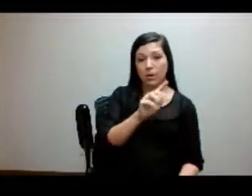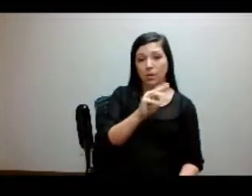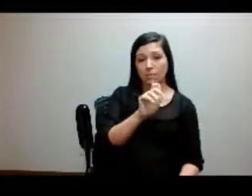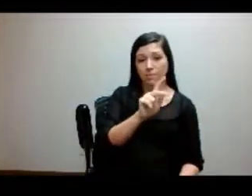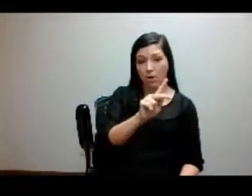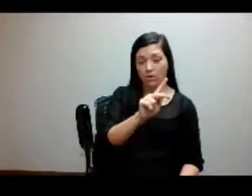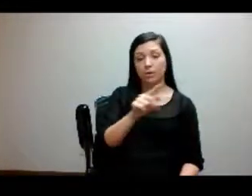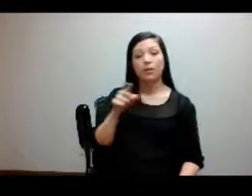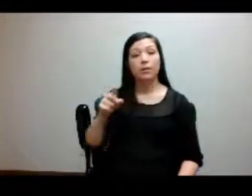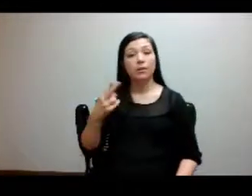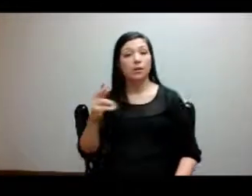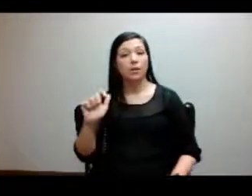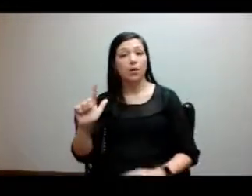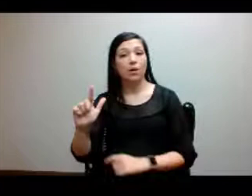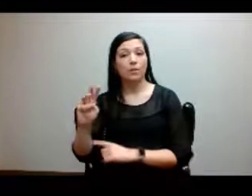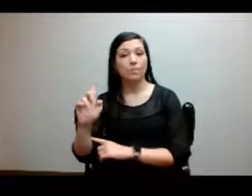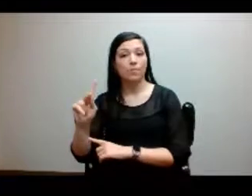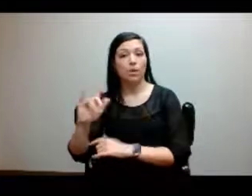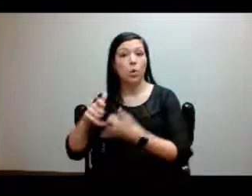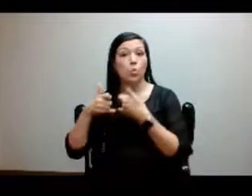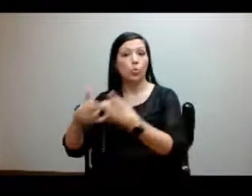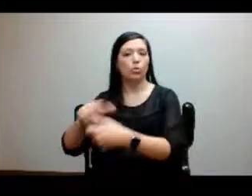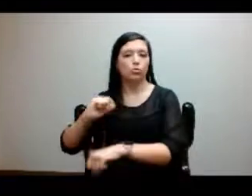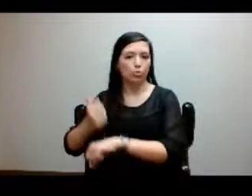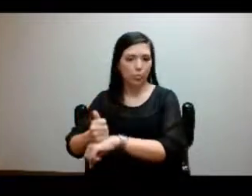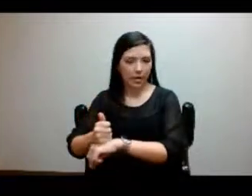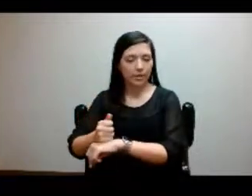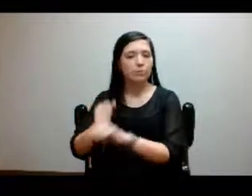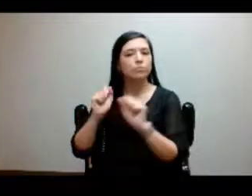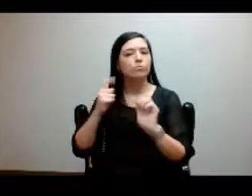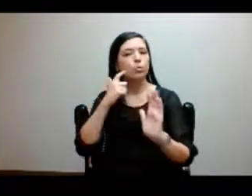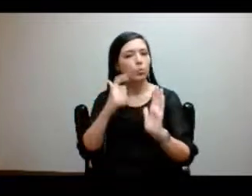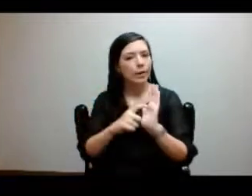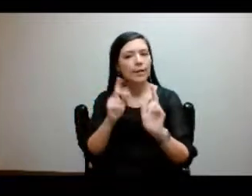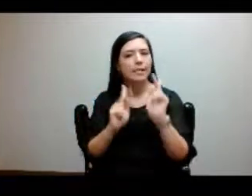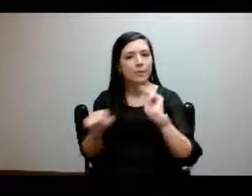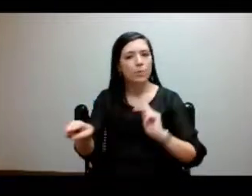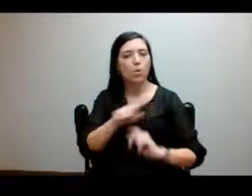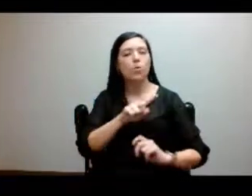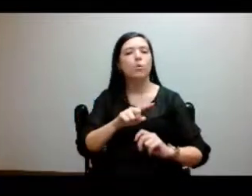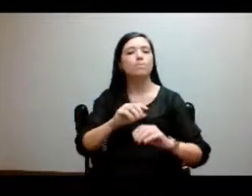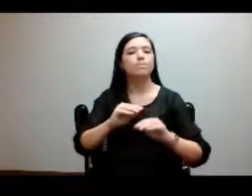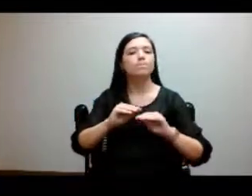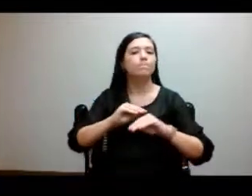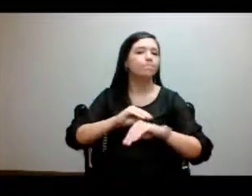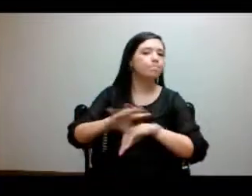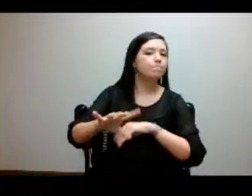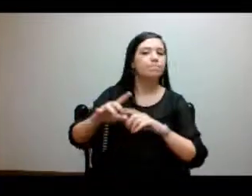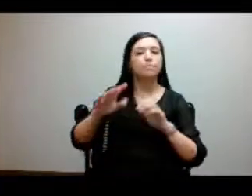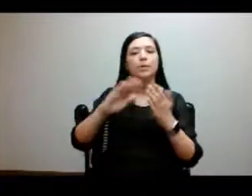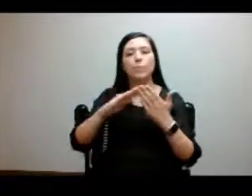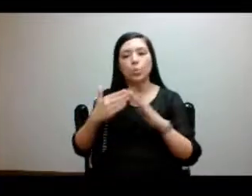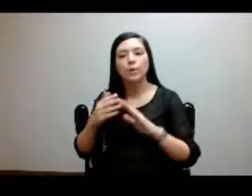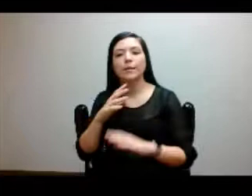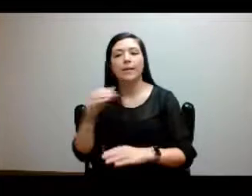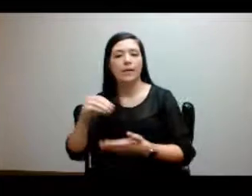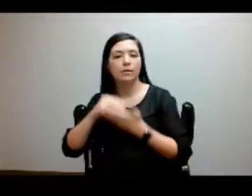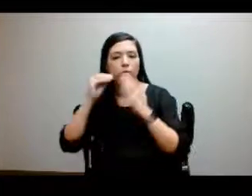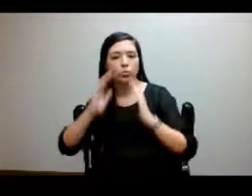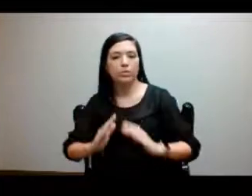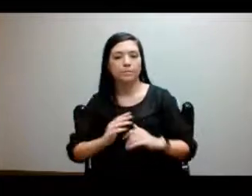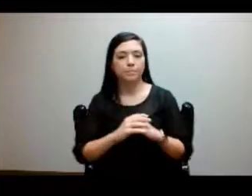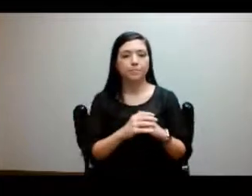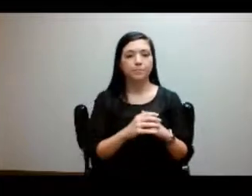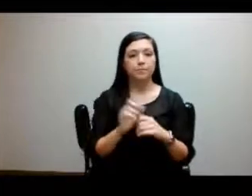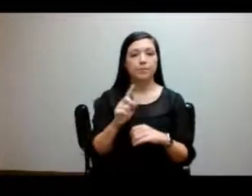Hallmark Award was created to recognize those who made a difference in our community and in our students. The